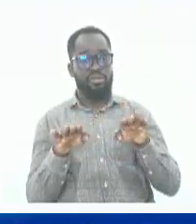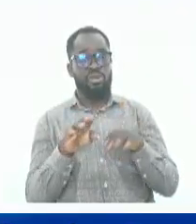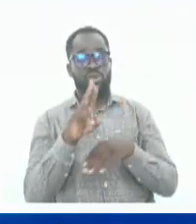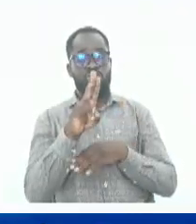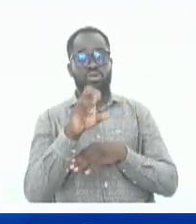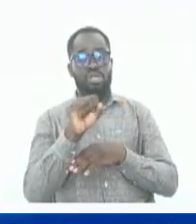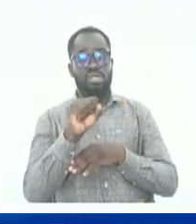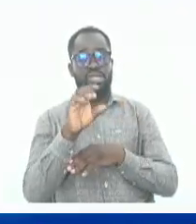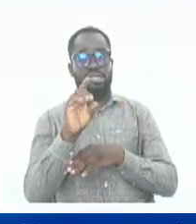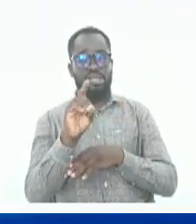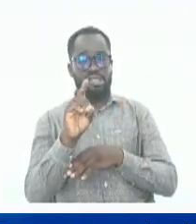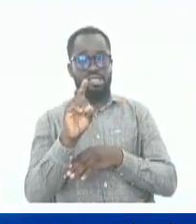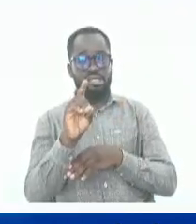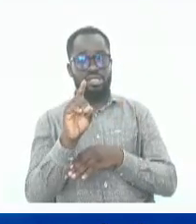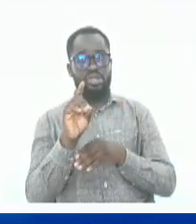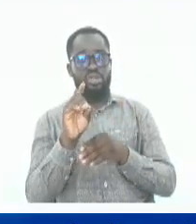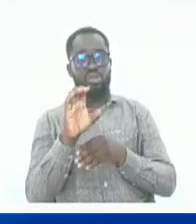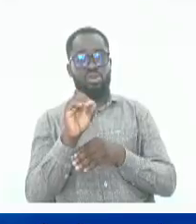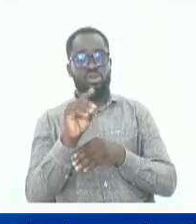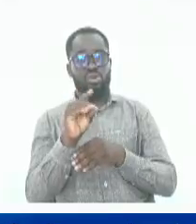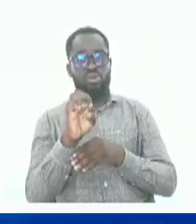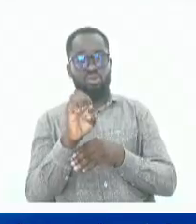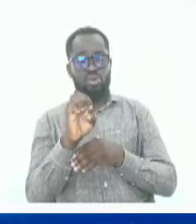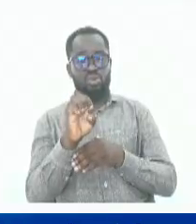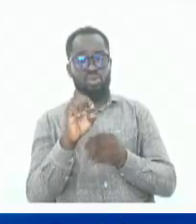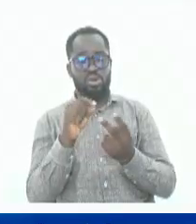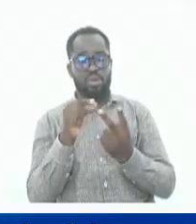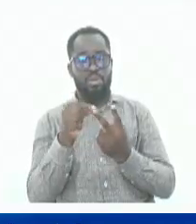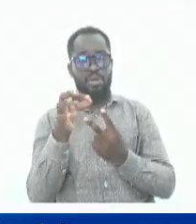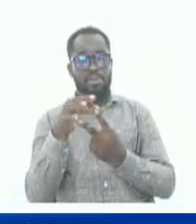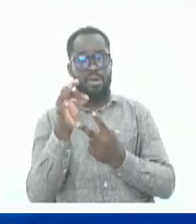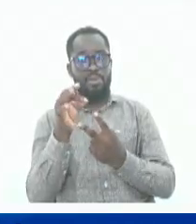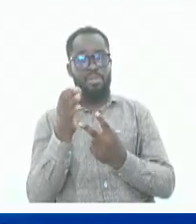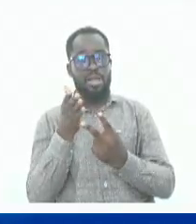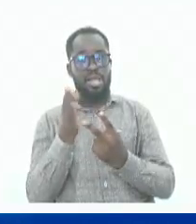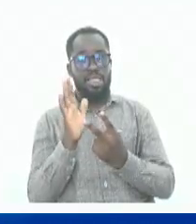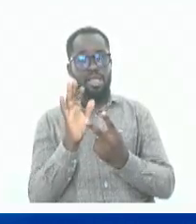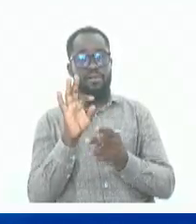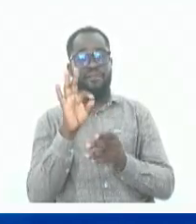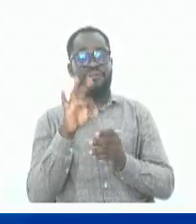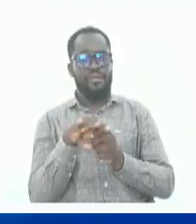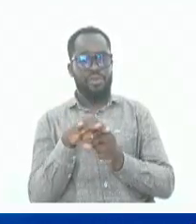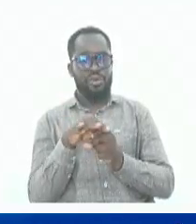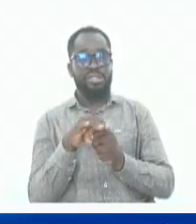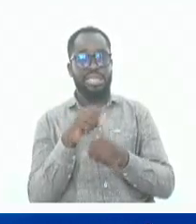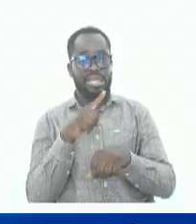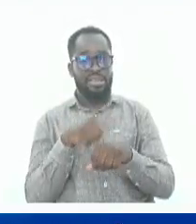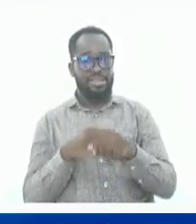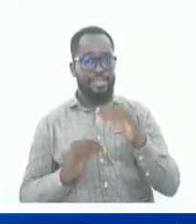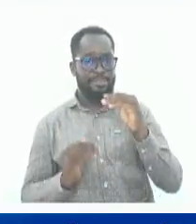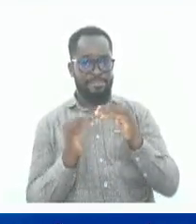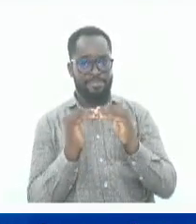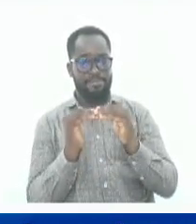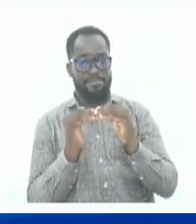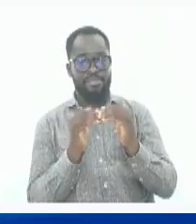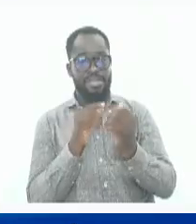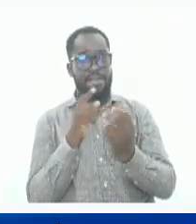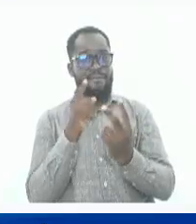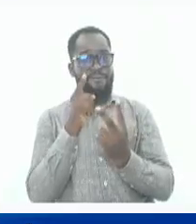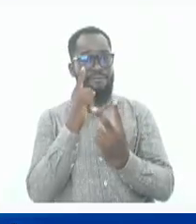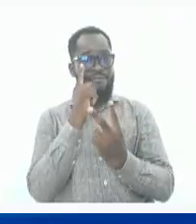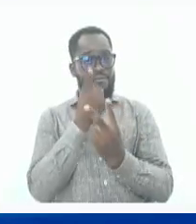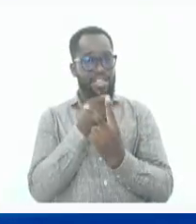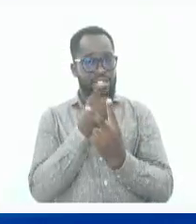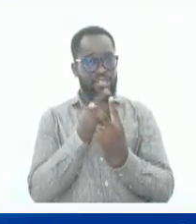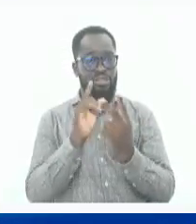USSD shortcode. The two voting options will allow members to cast their vote in real time. So option one, which